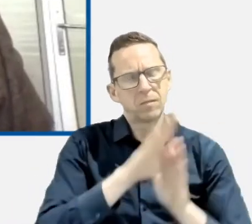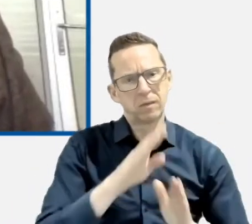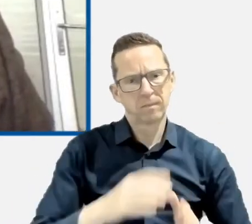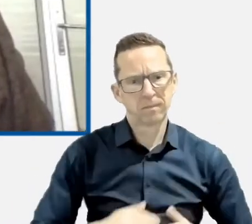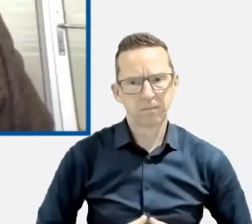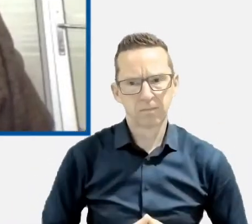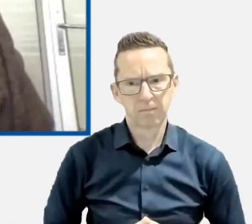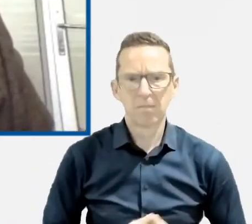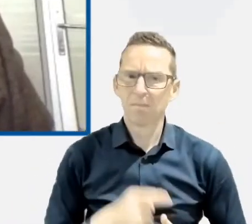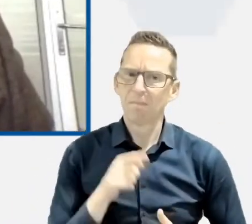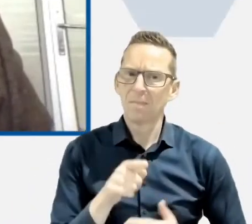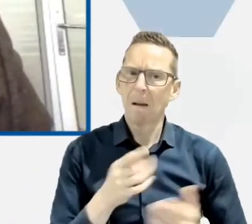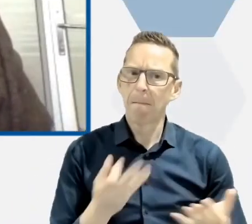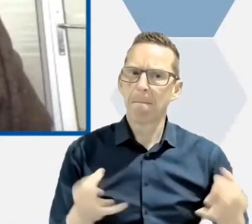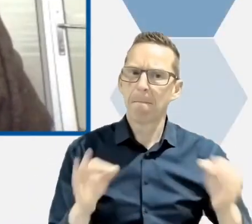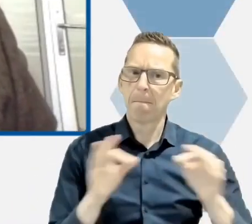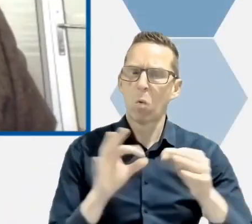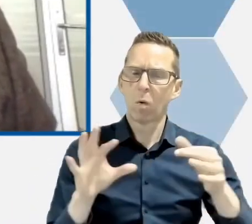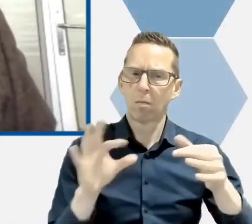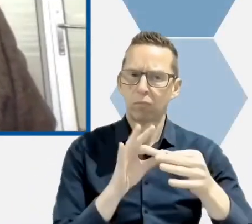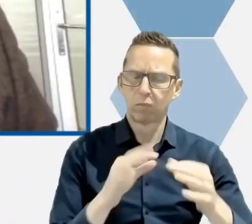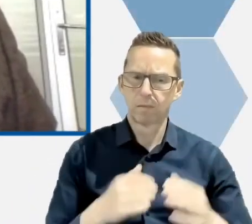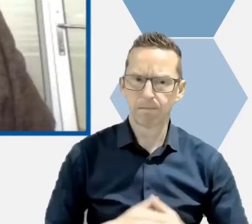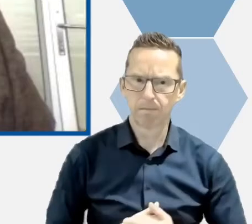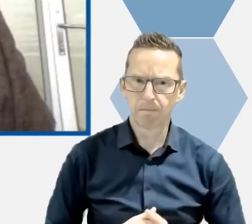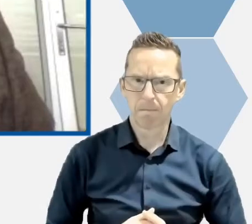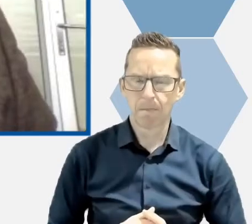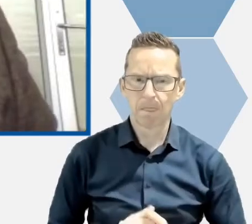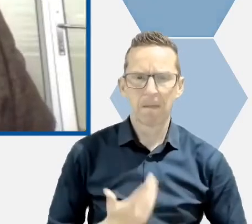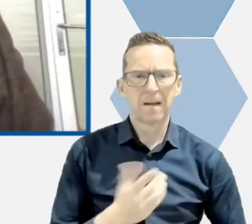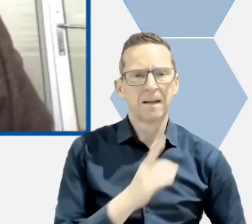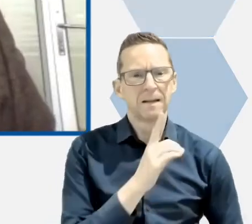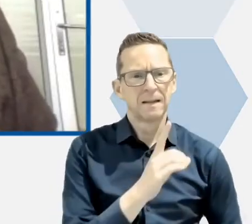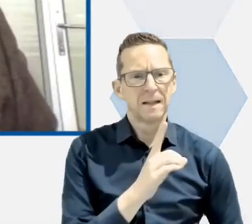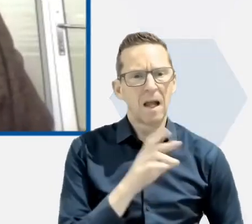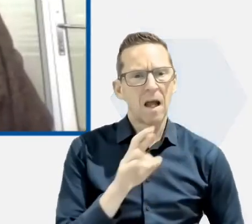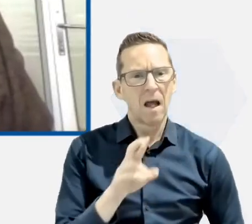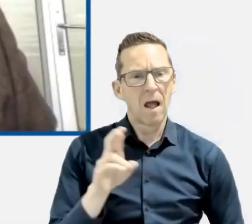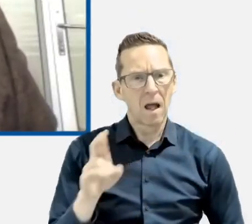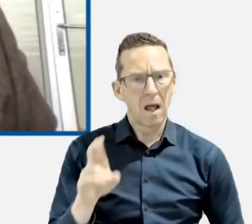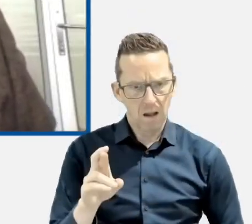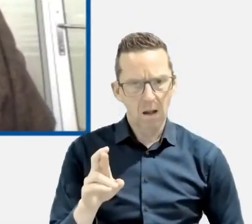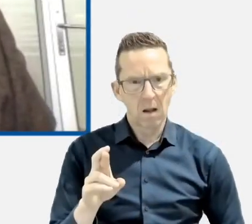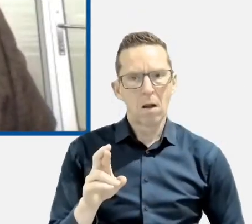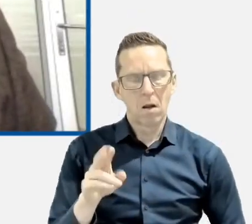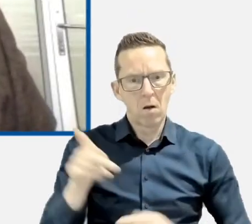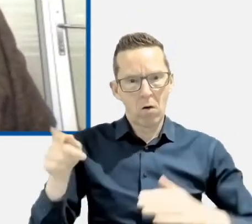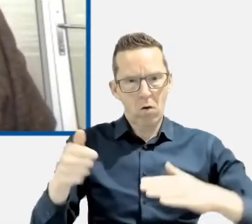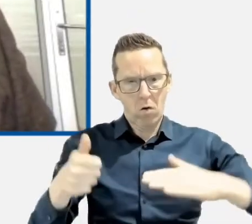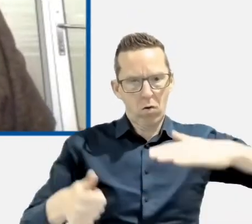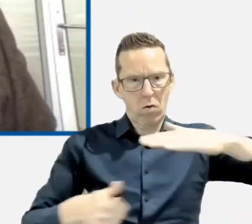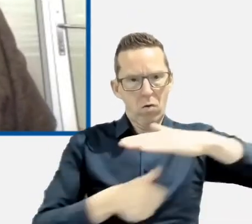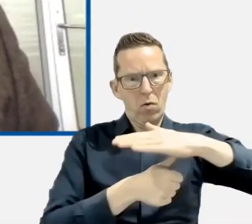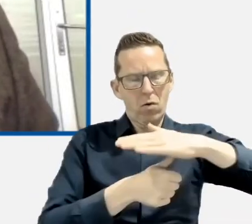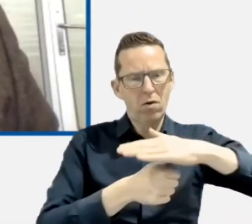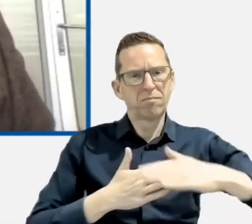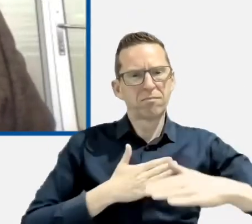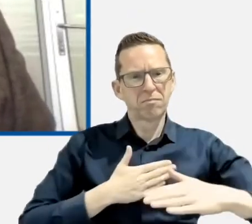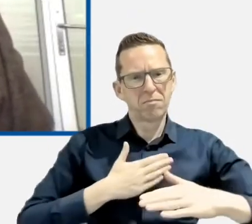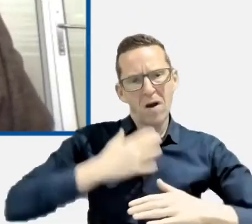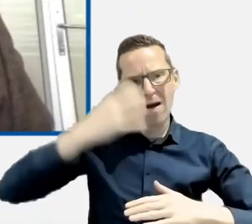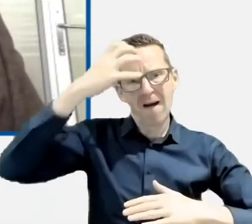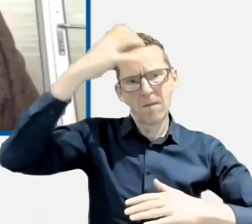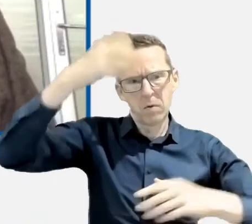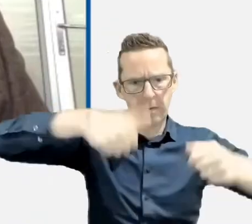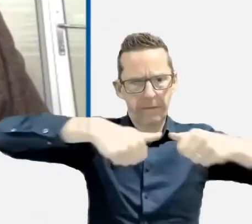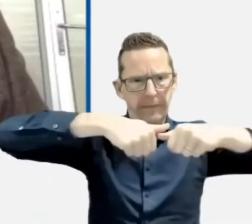or disaster management within the overall national development agenda. We also take